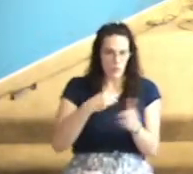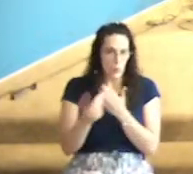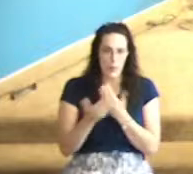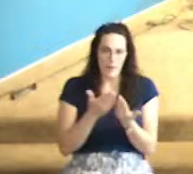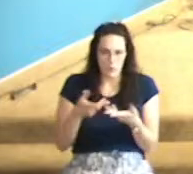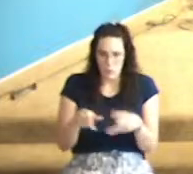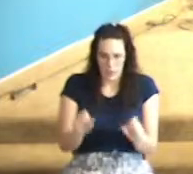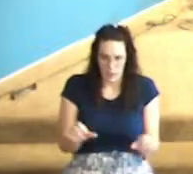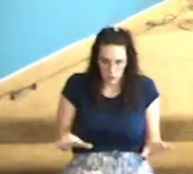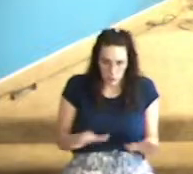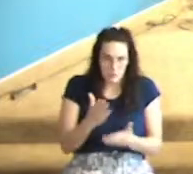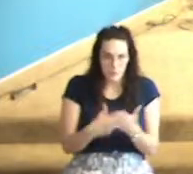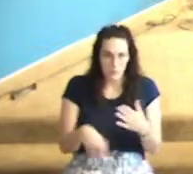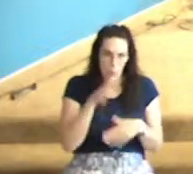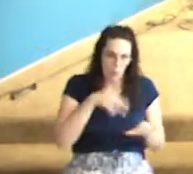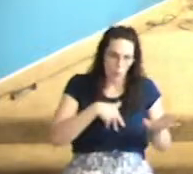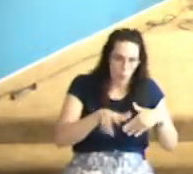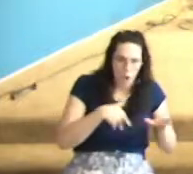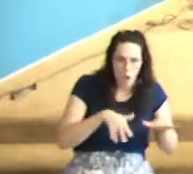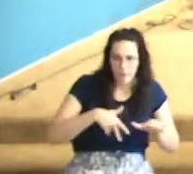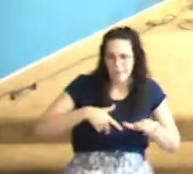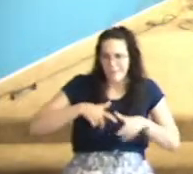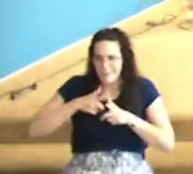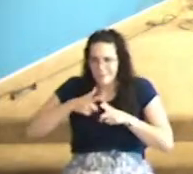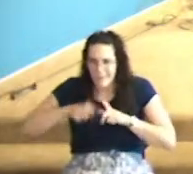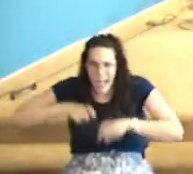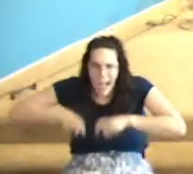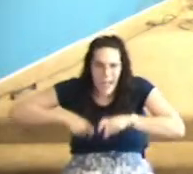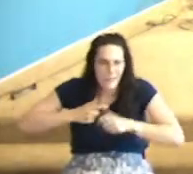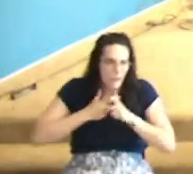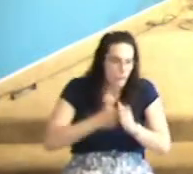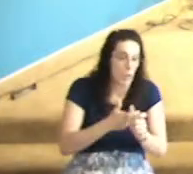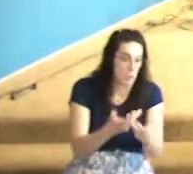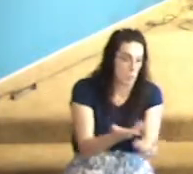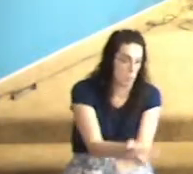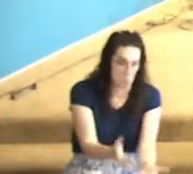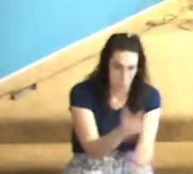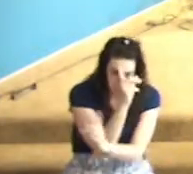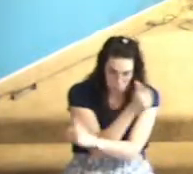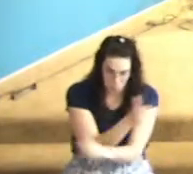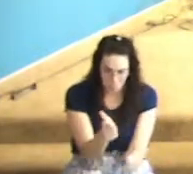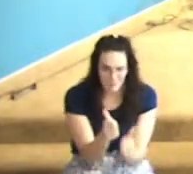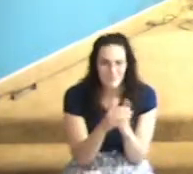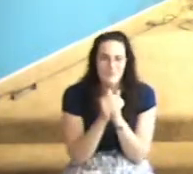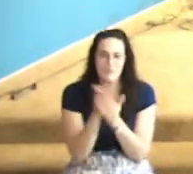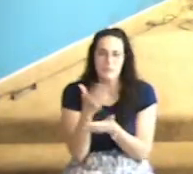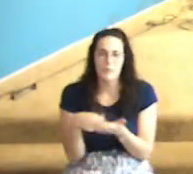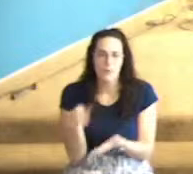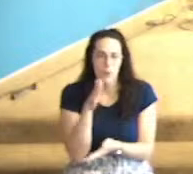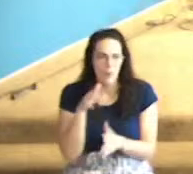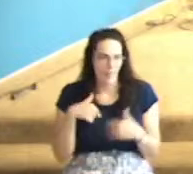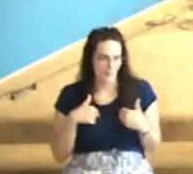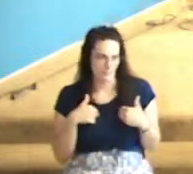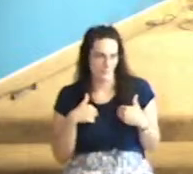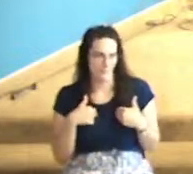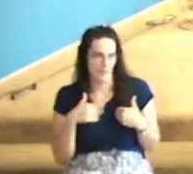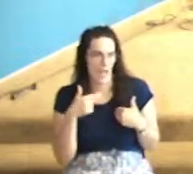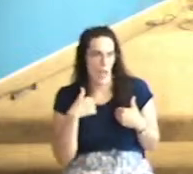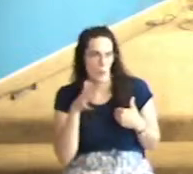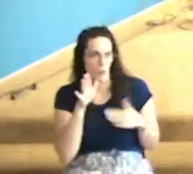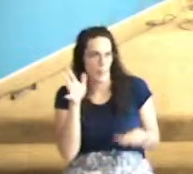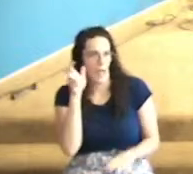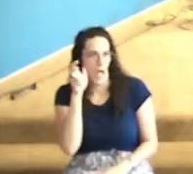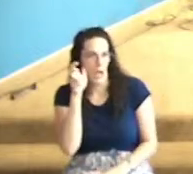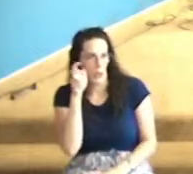form you're able to do. Some of you are going to walk it, hike it, run it, whatever you want to do is fine. And some of you are like, I'll just do the auto